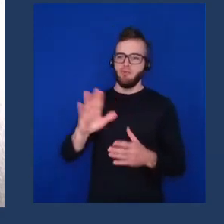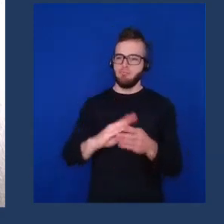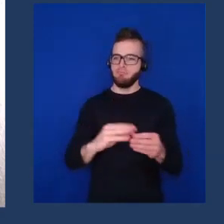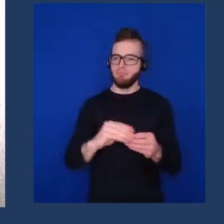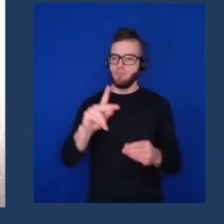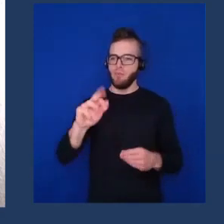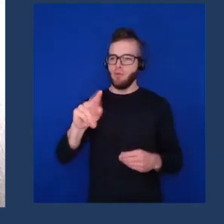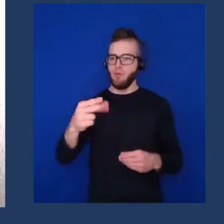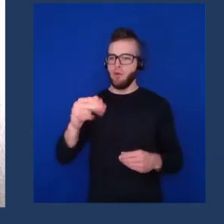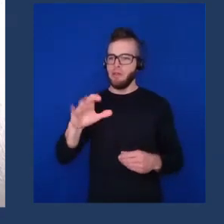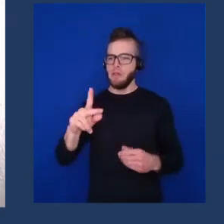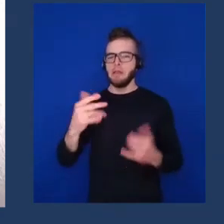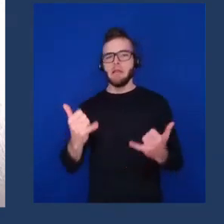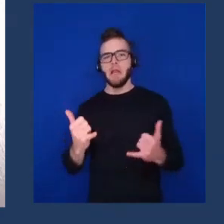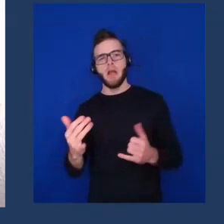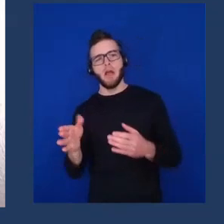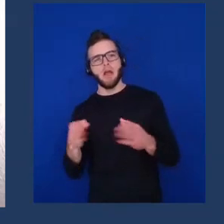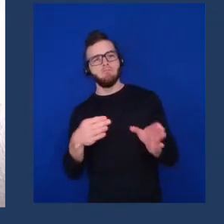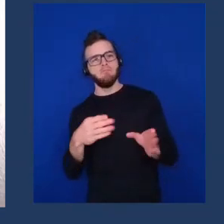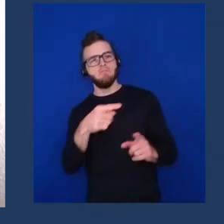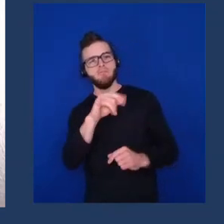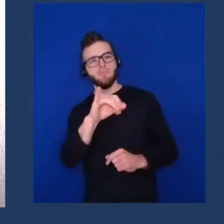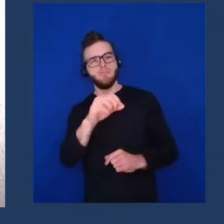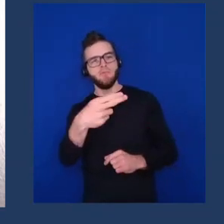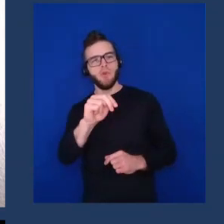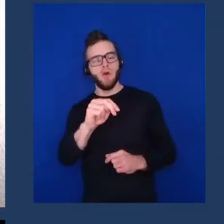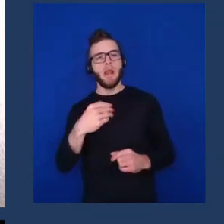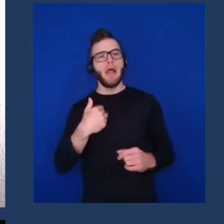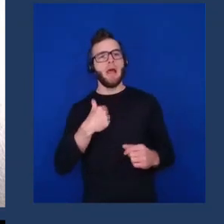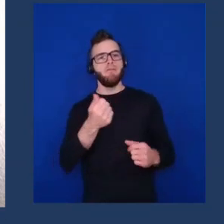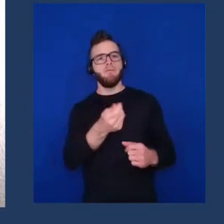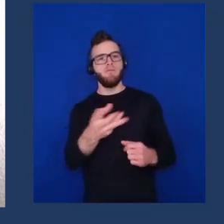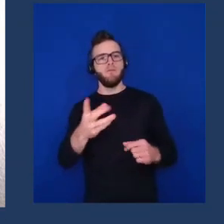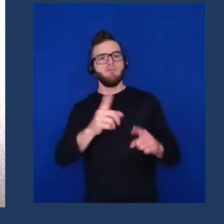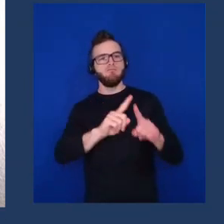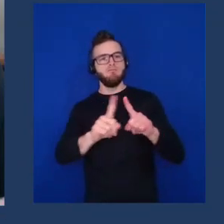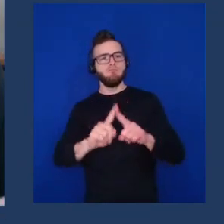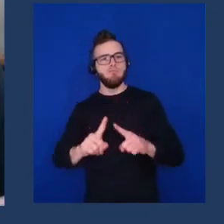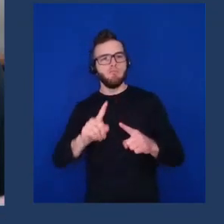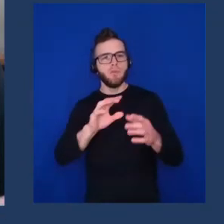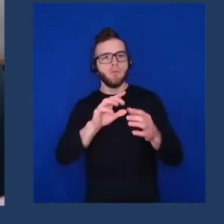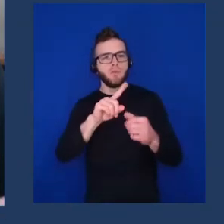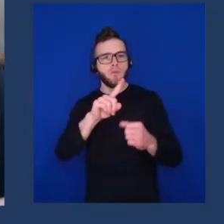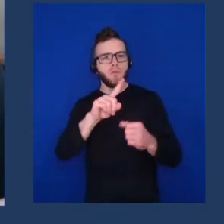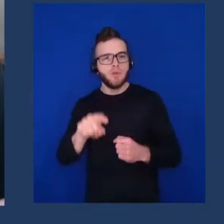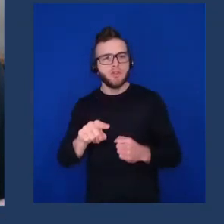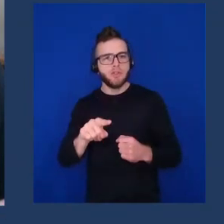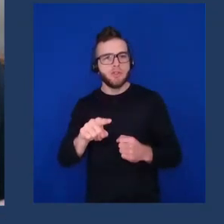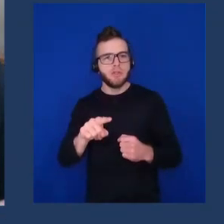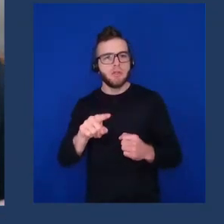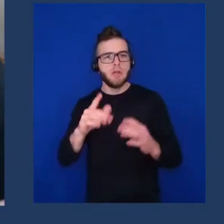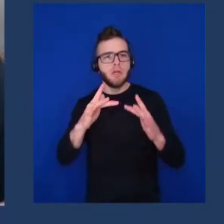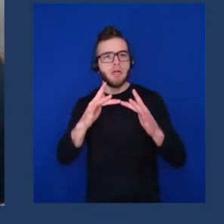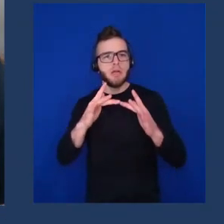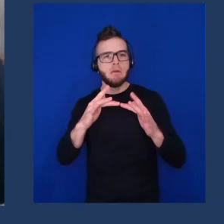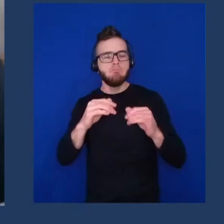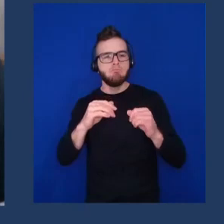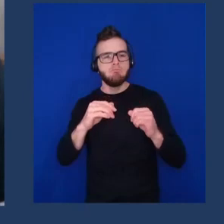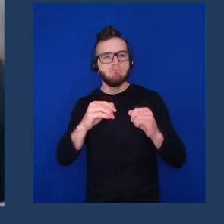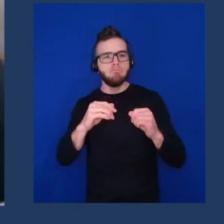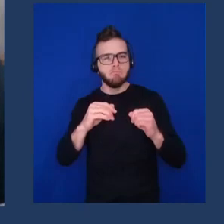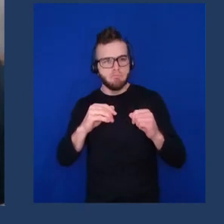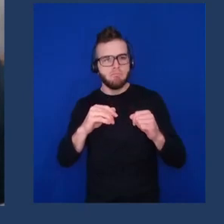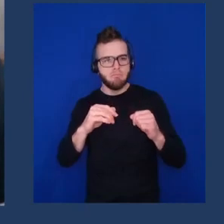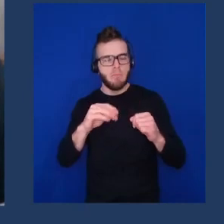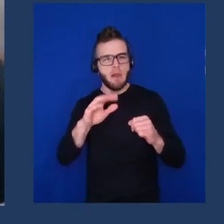to John. We have a series of questions all related to eye tracking. The first one, John, was, can